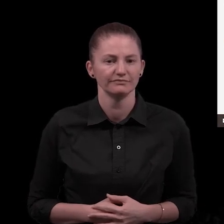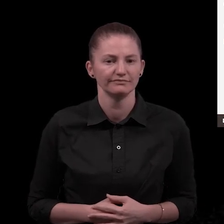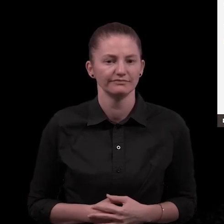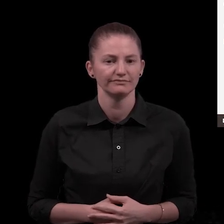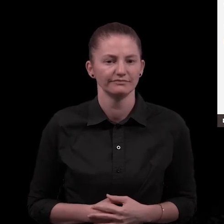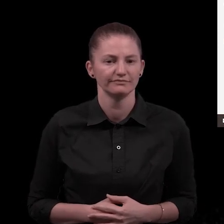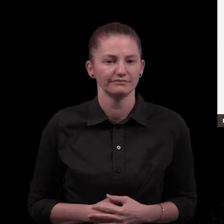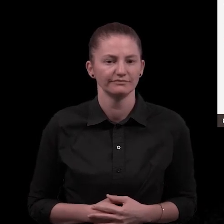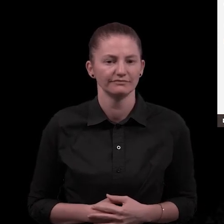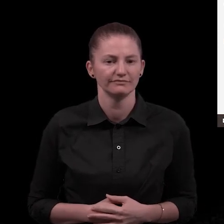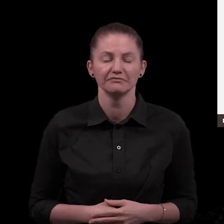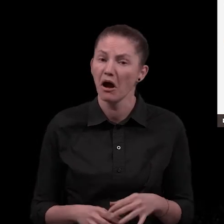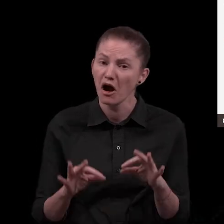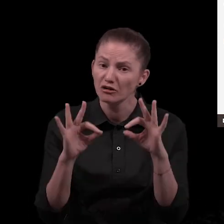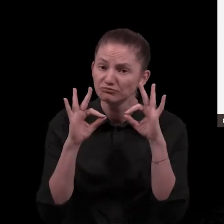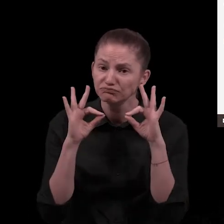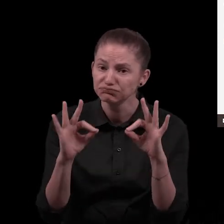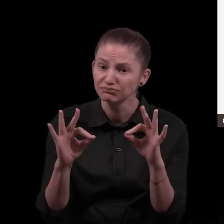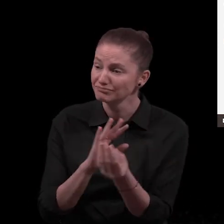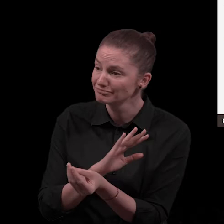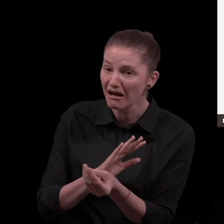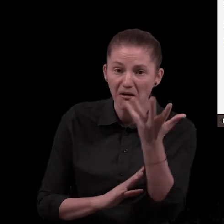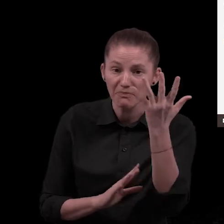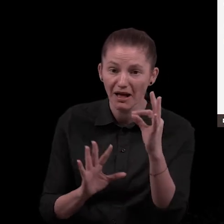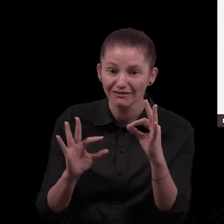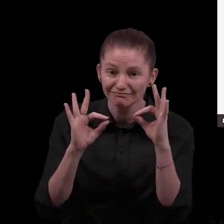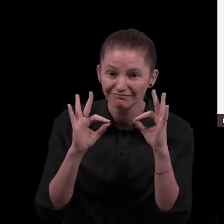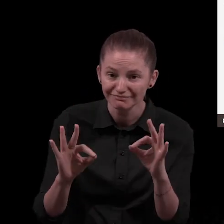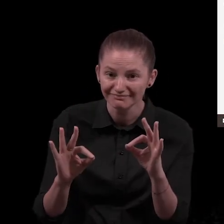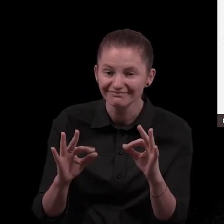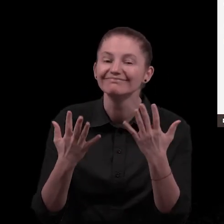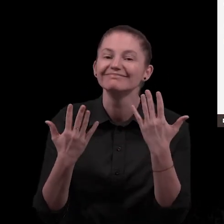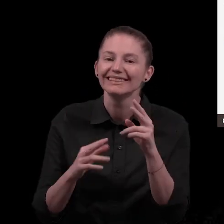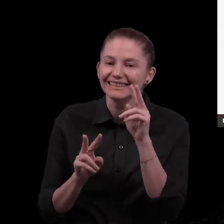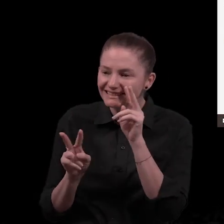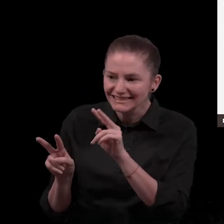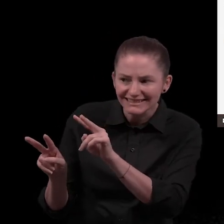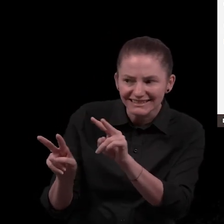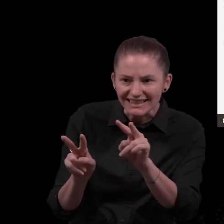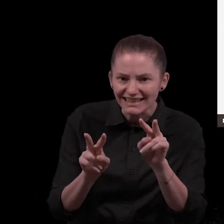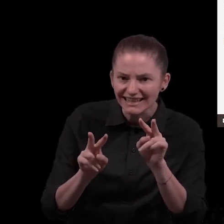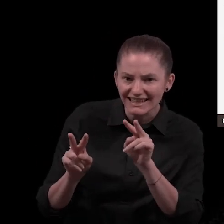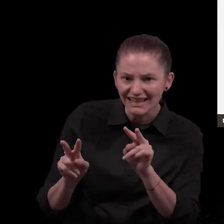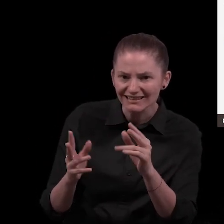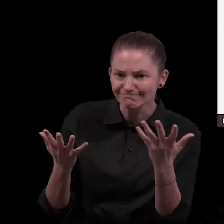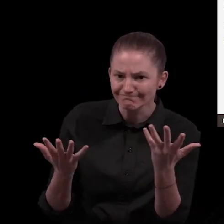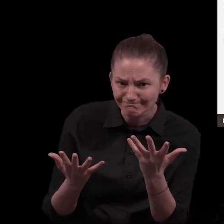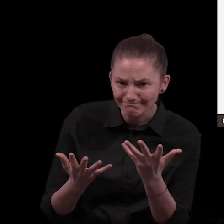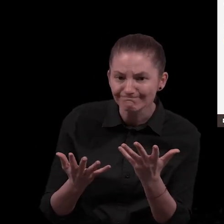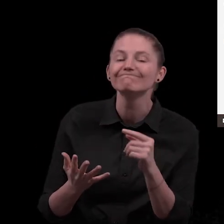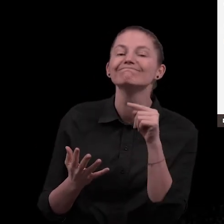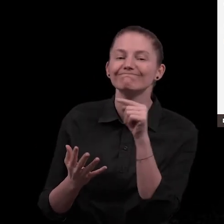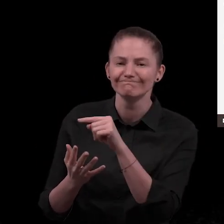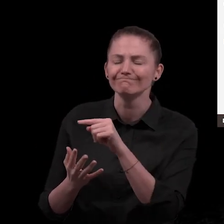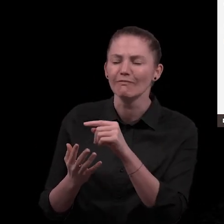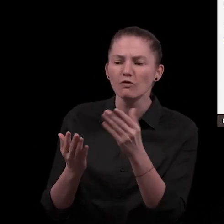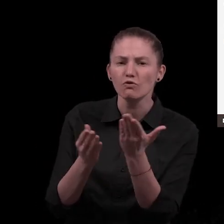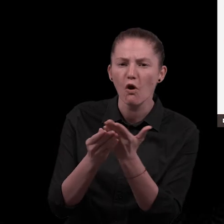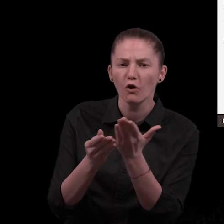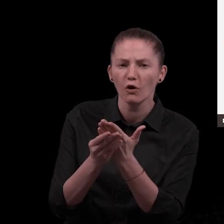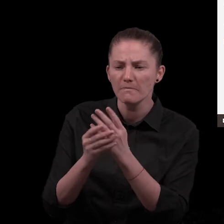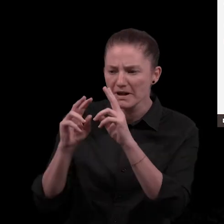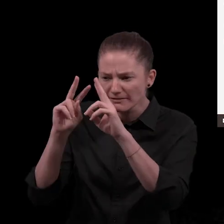And click create. I'm going to tell it some of the fields that I want to extract from this invoice. So